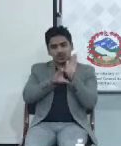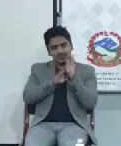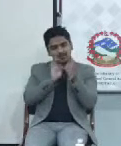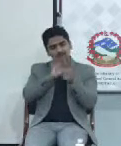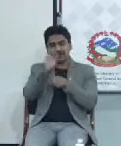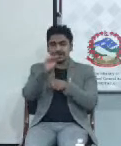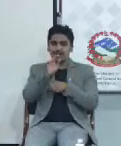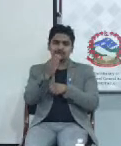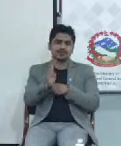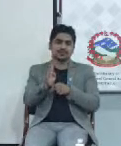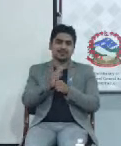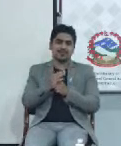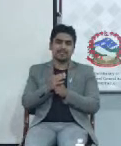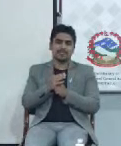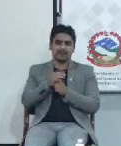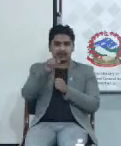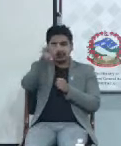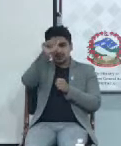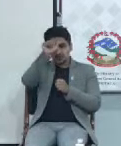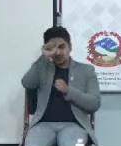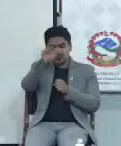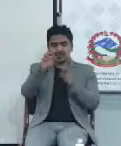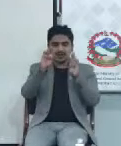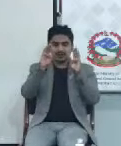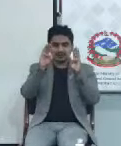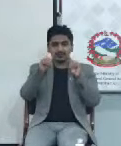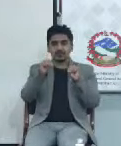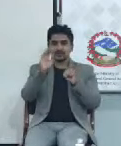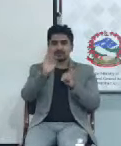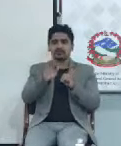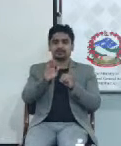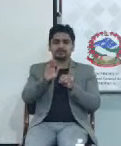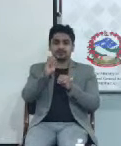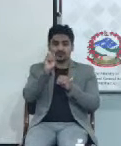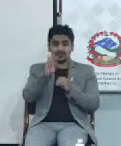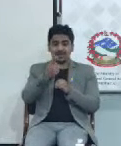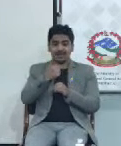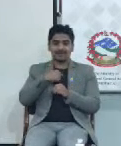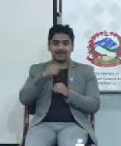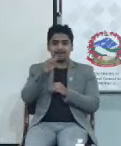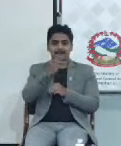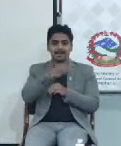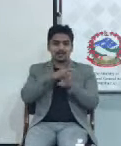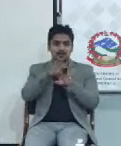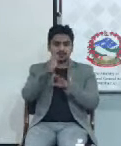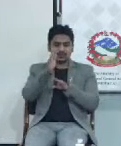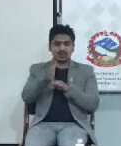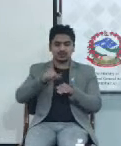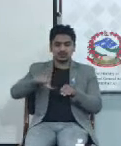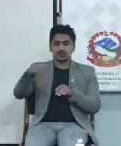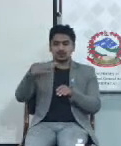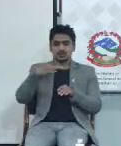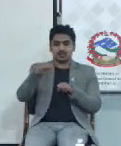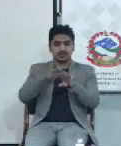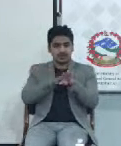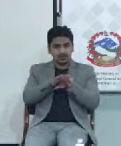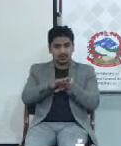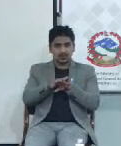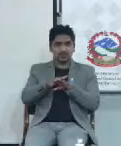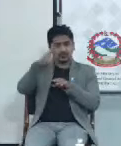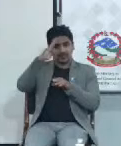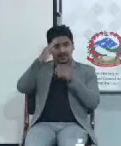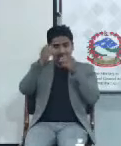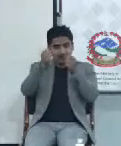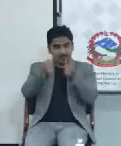roles, but we all citizen and elected body and the bureaucracy, and how sensitive we are in terms